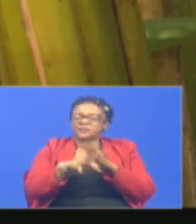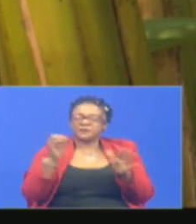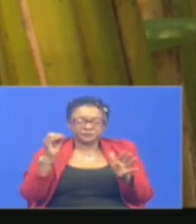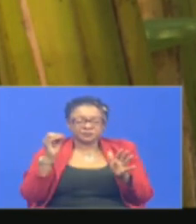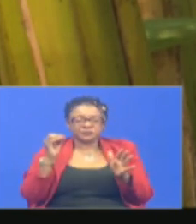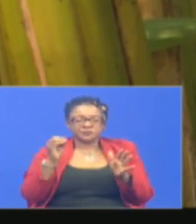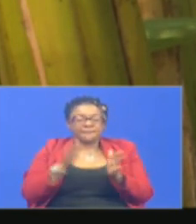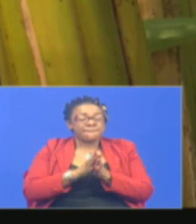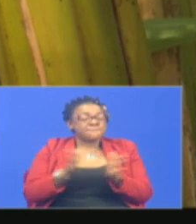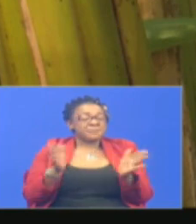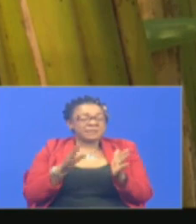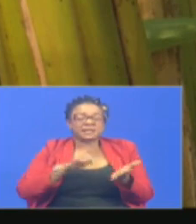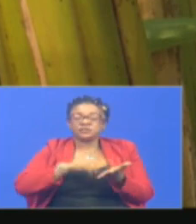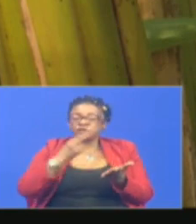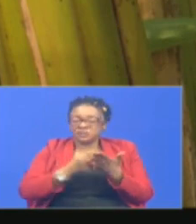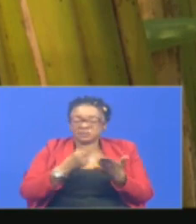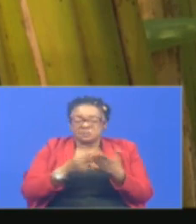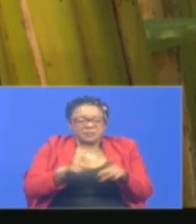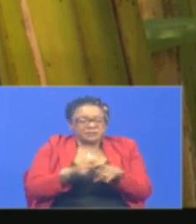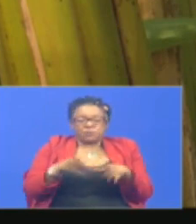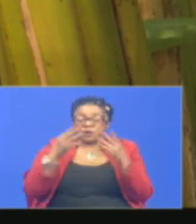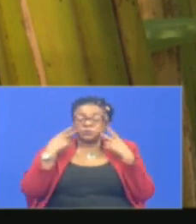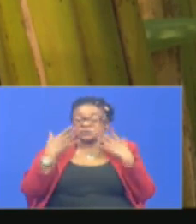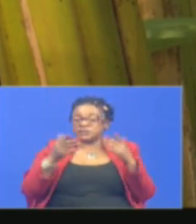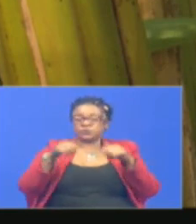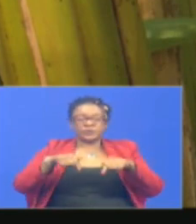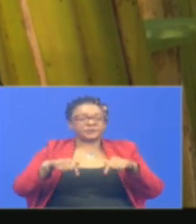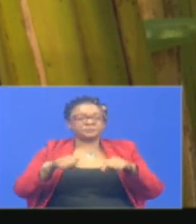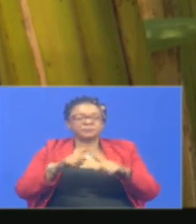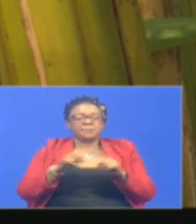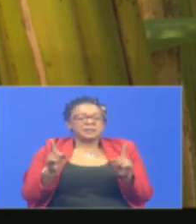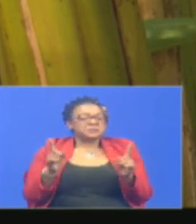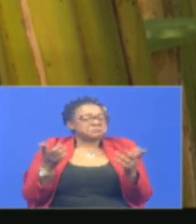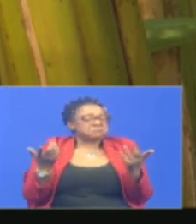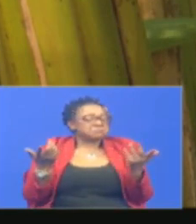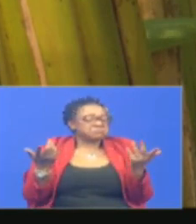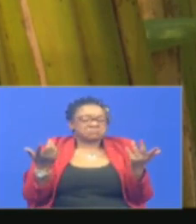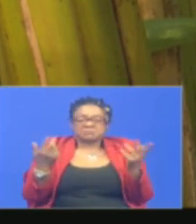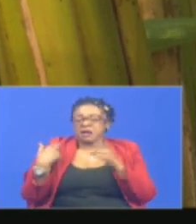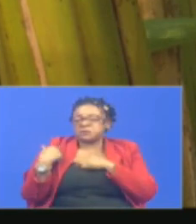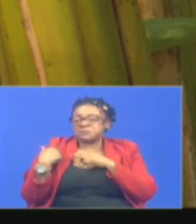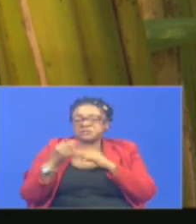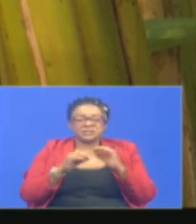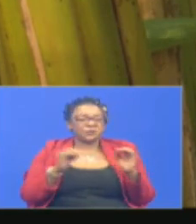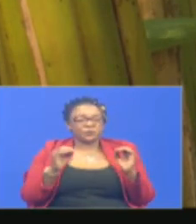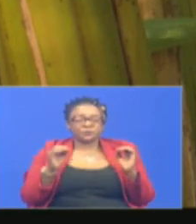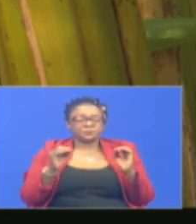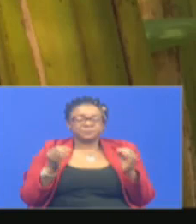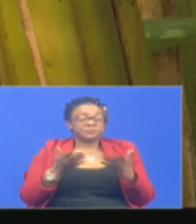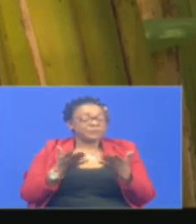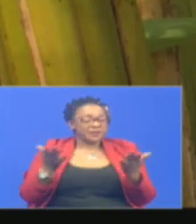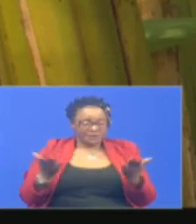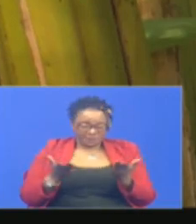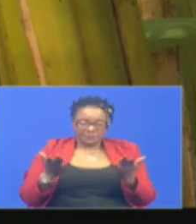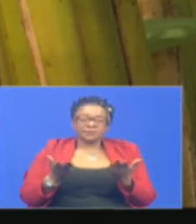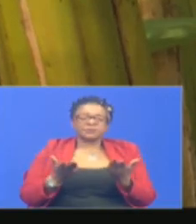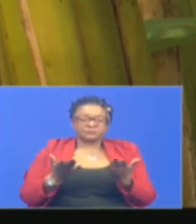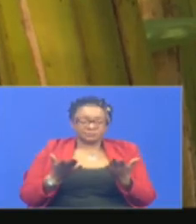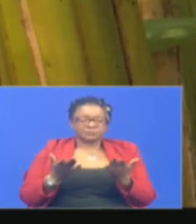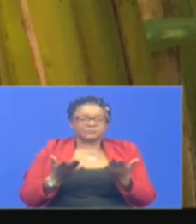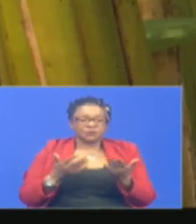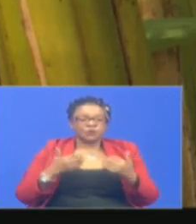of theft of public resources, the same way we see today. But there was no accountability. Now, here we come. We